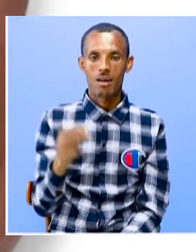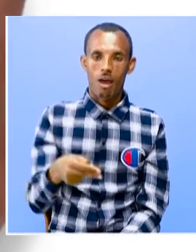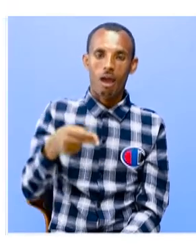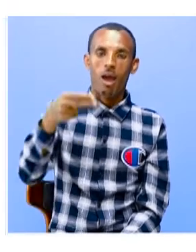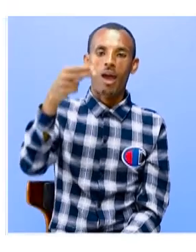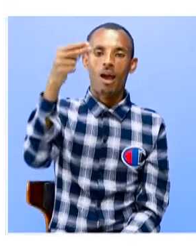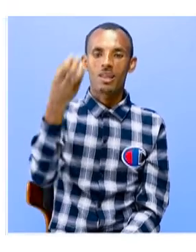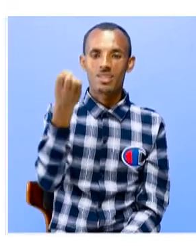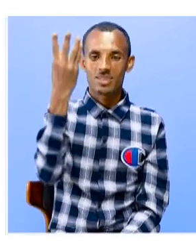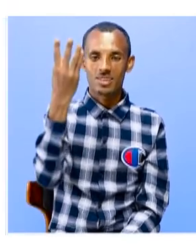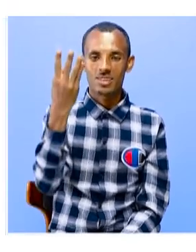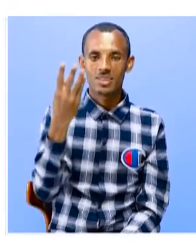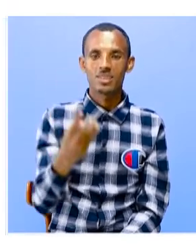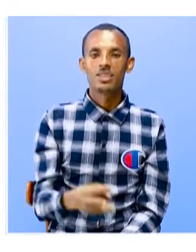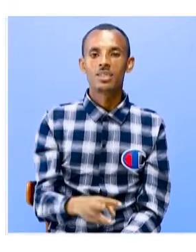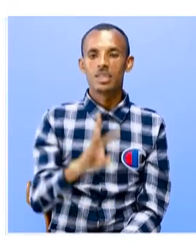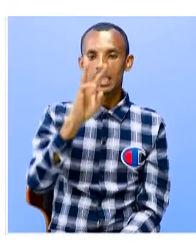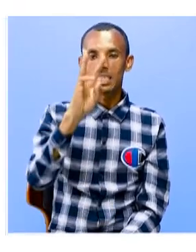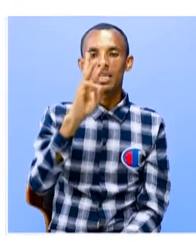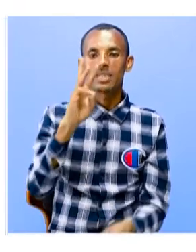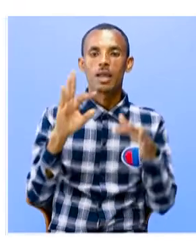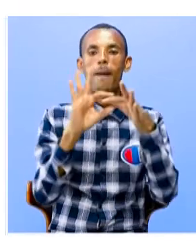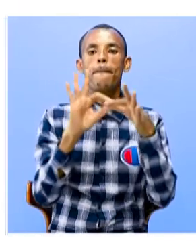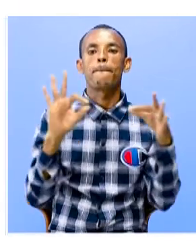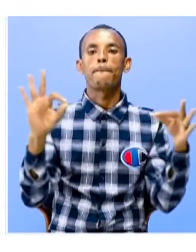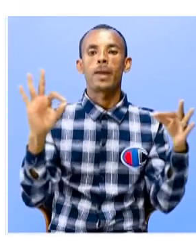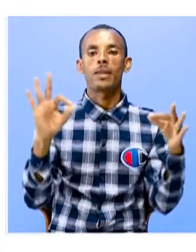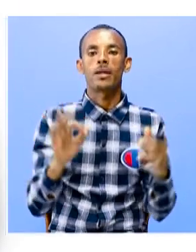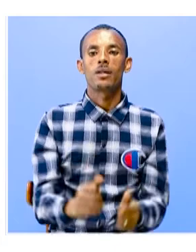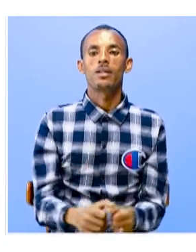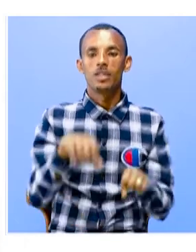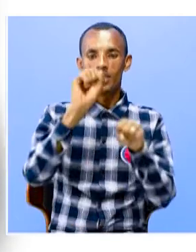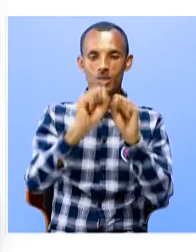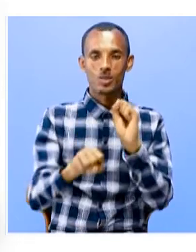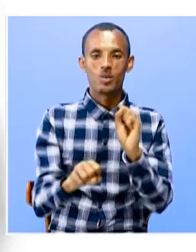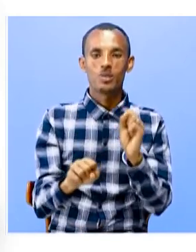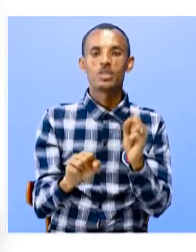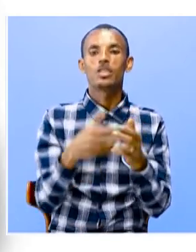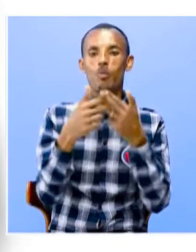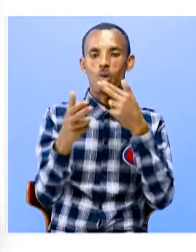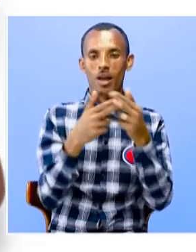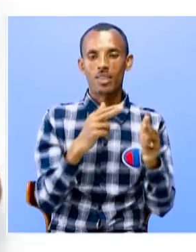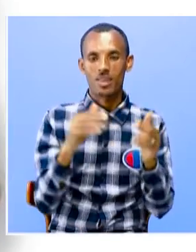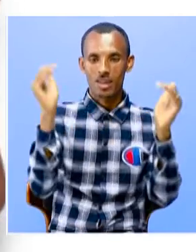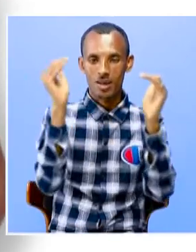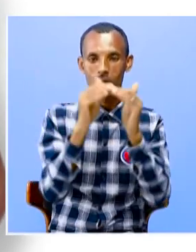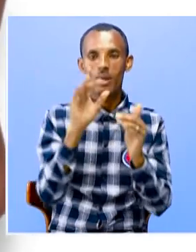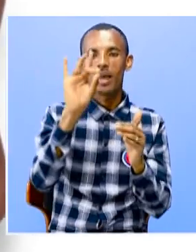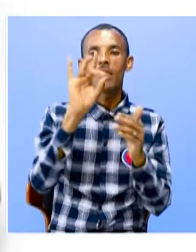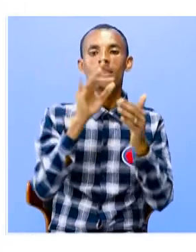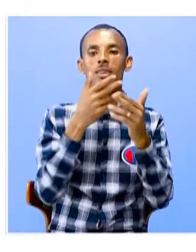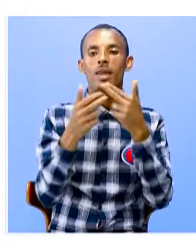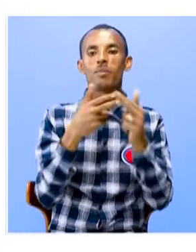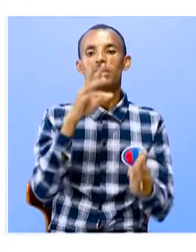times the height is 6 meter. So the product gives you 8 times 6 it